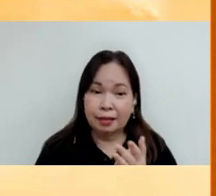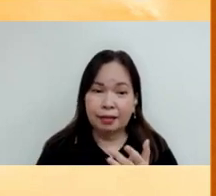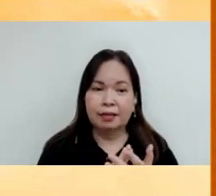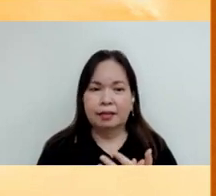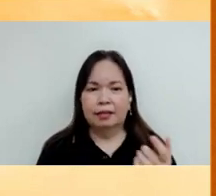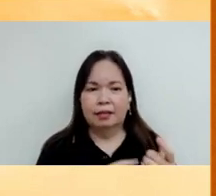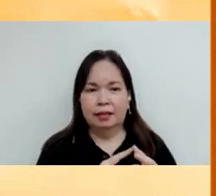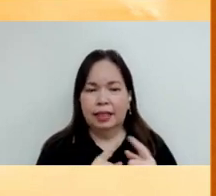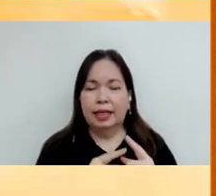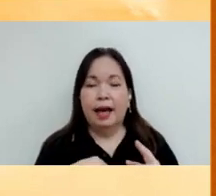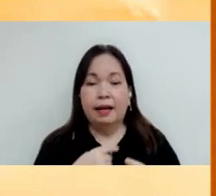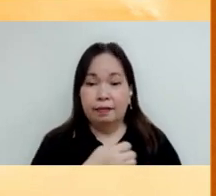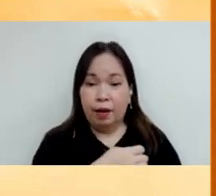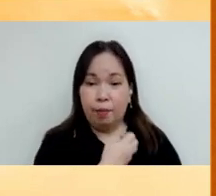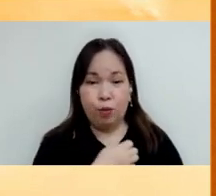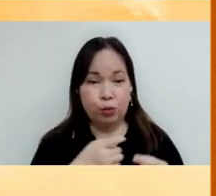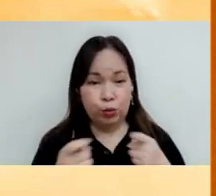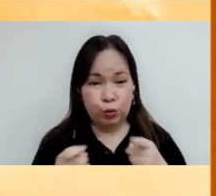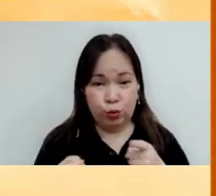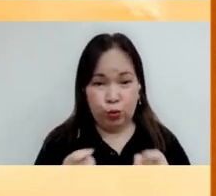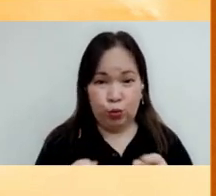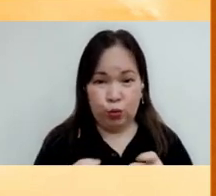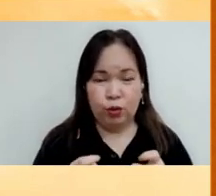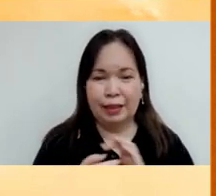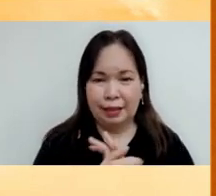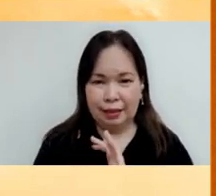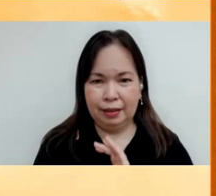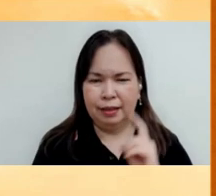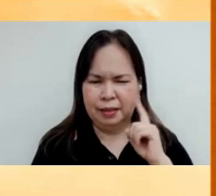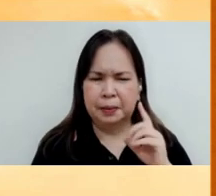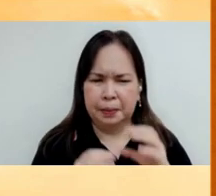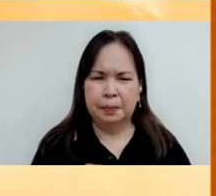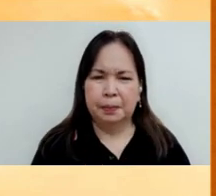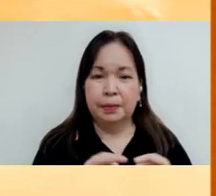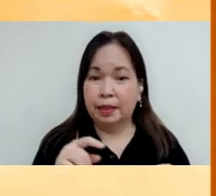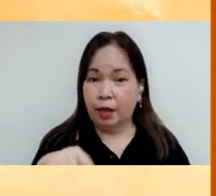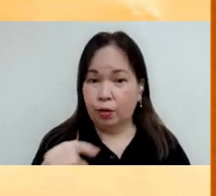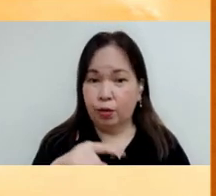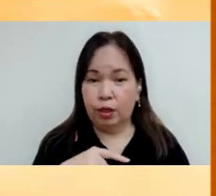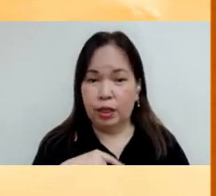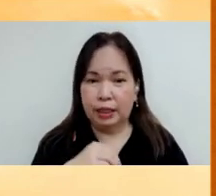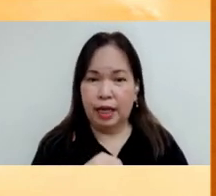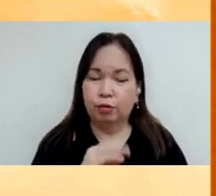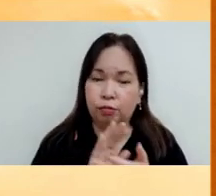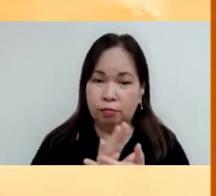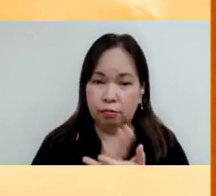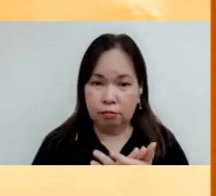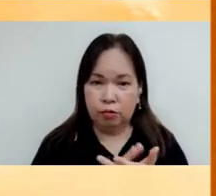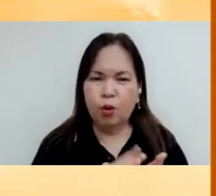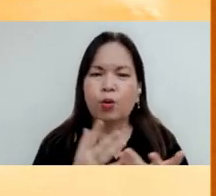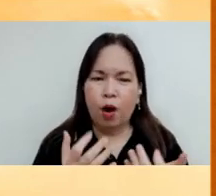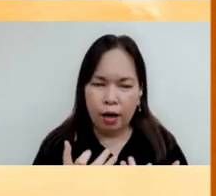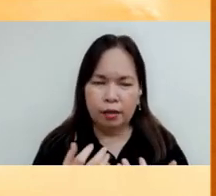So this is very important. I think this is what we as in our education system, this is something that